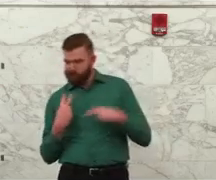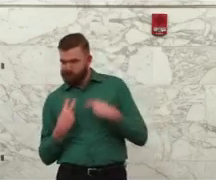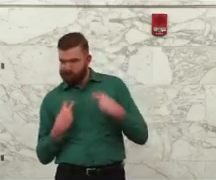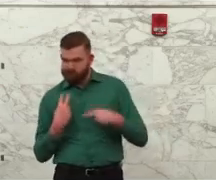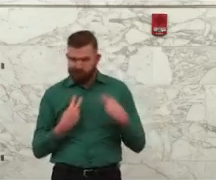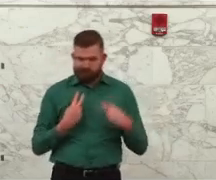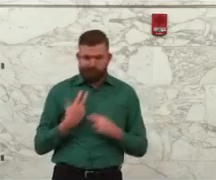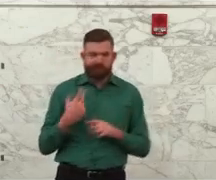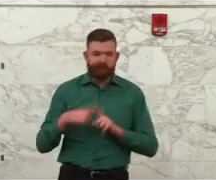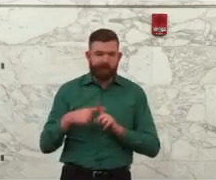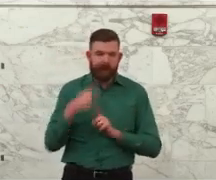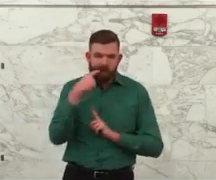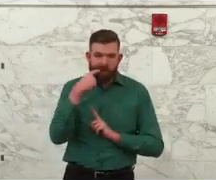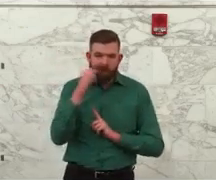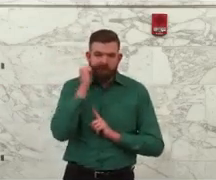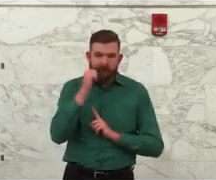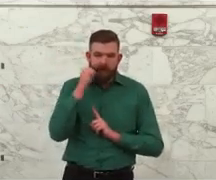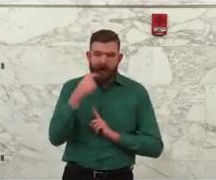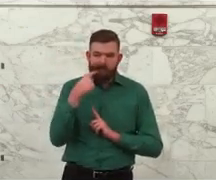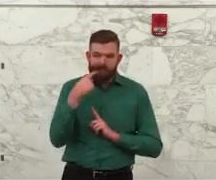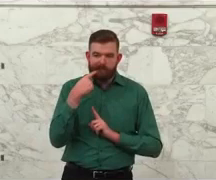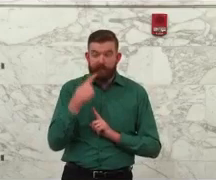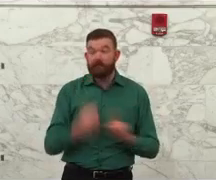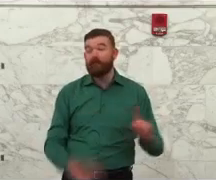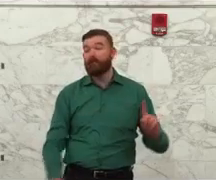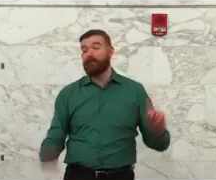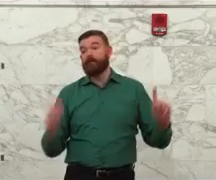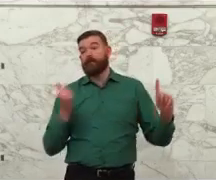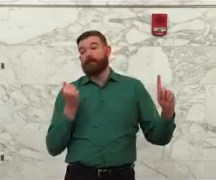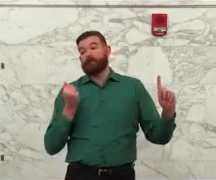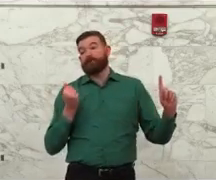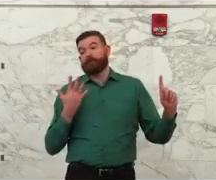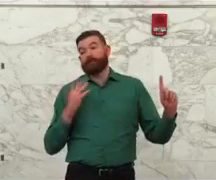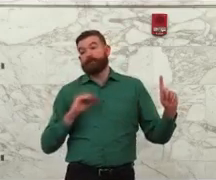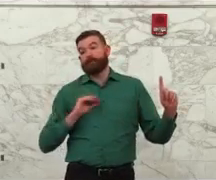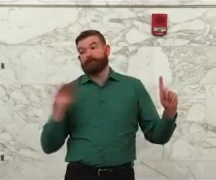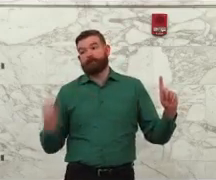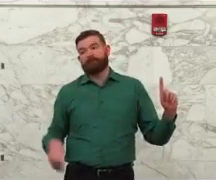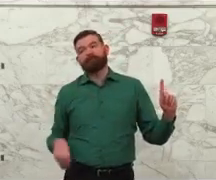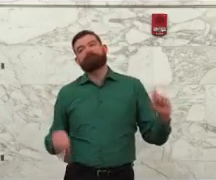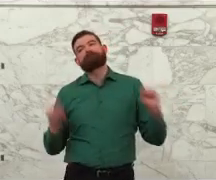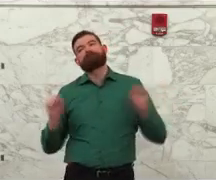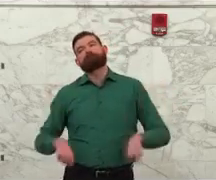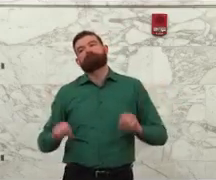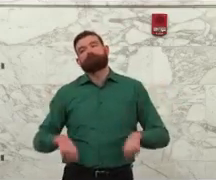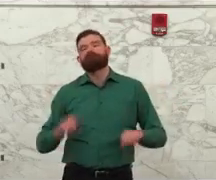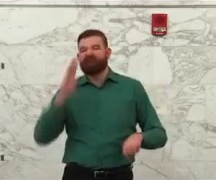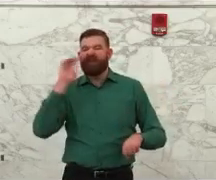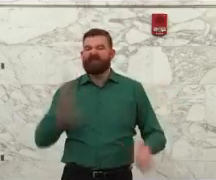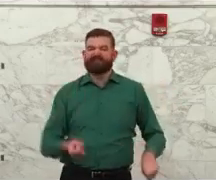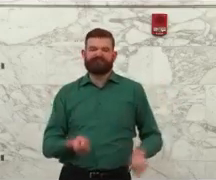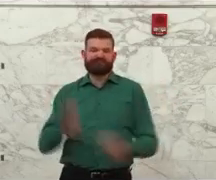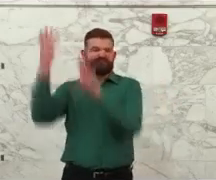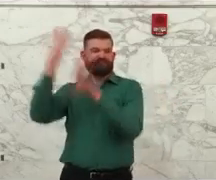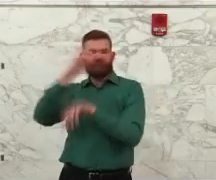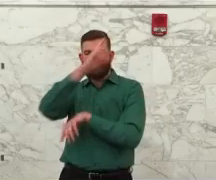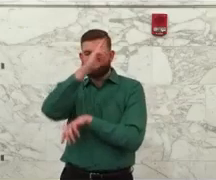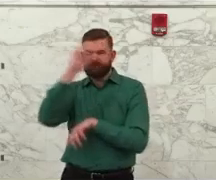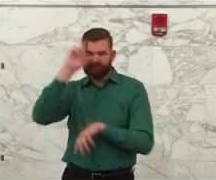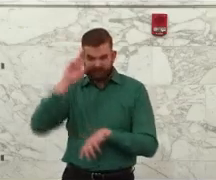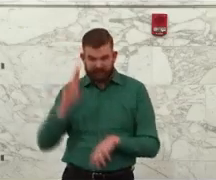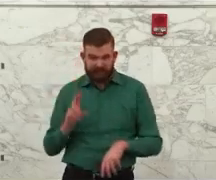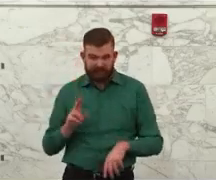provider. 15% of them will probably need to be admitted to the hospital, and then 5%